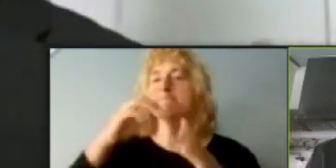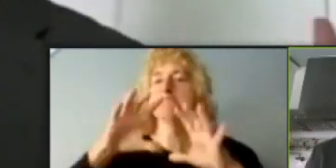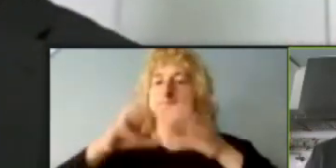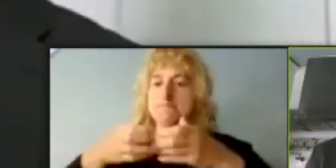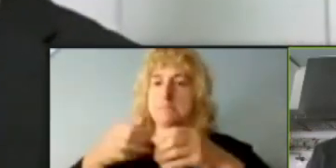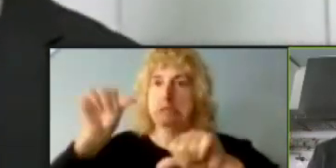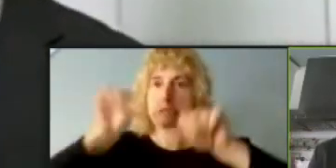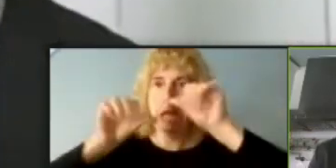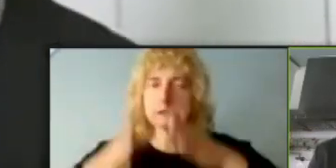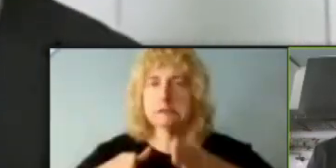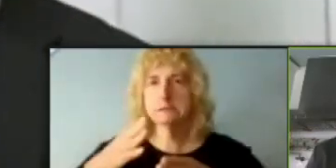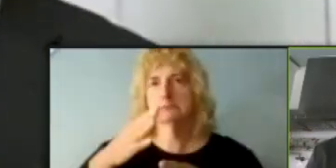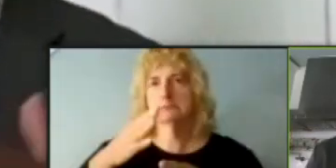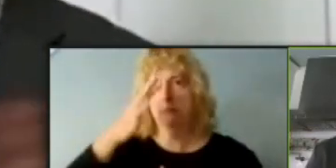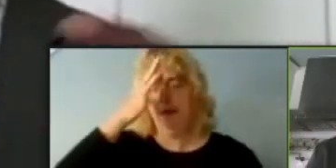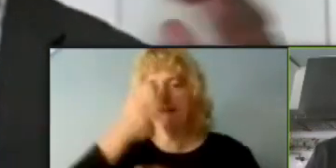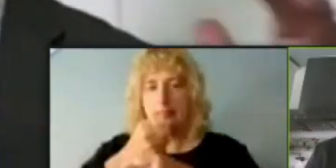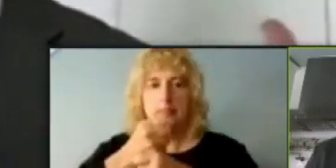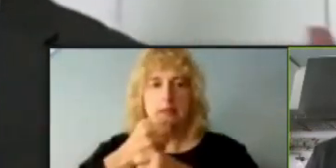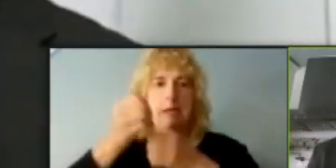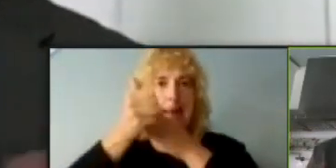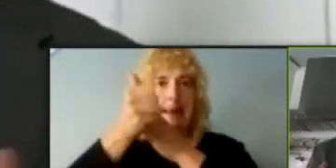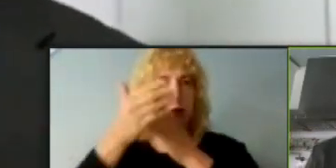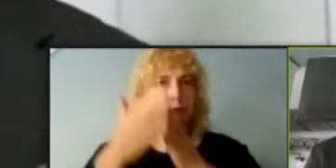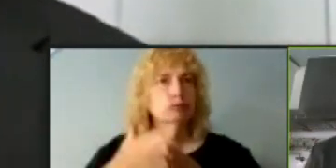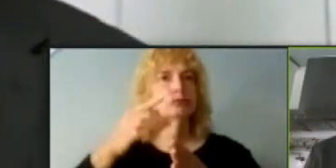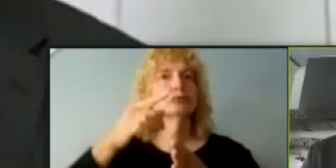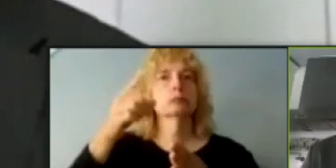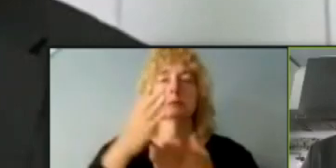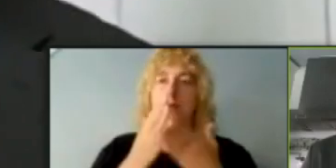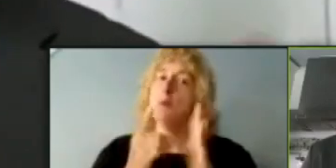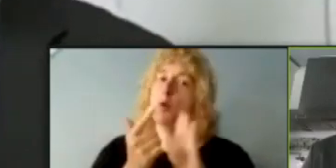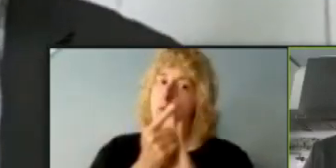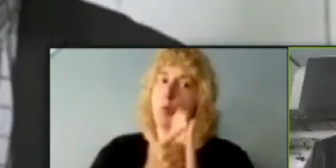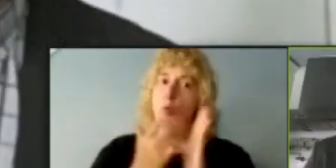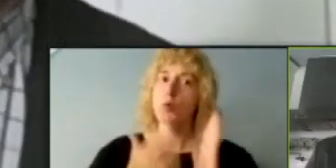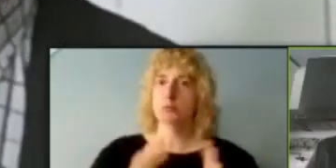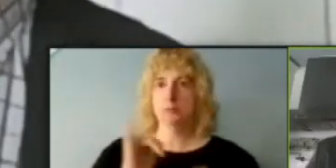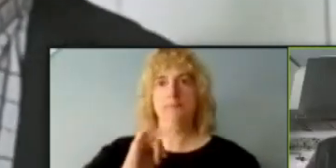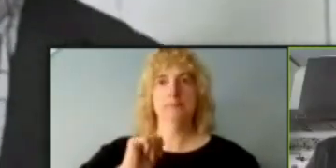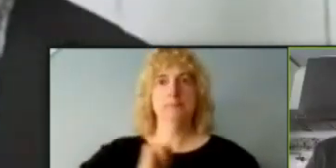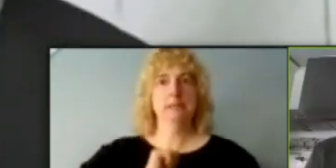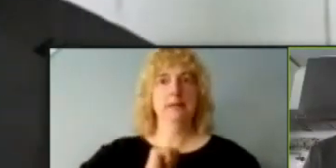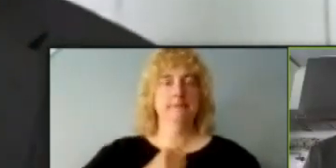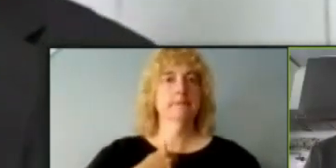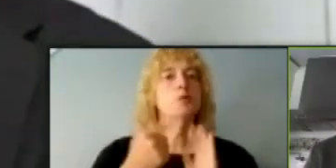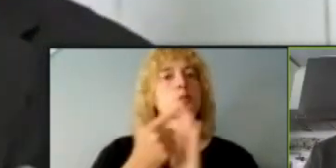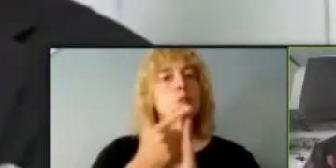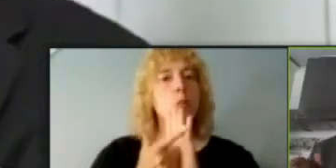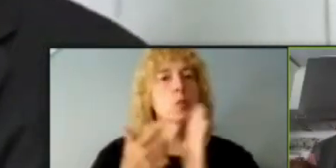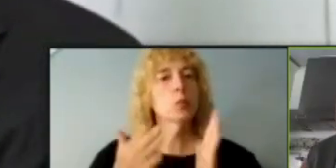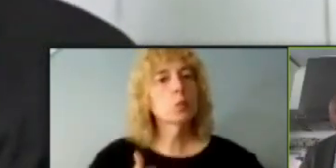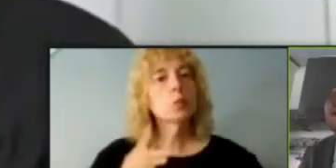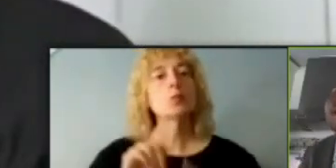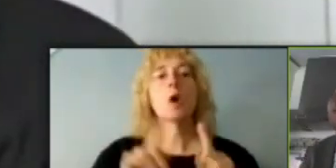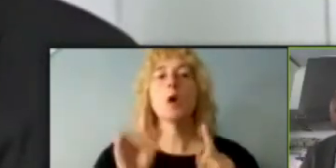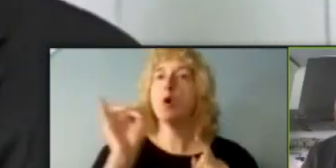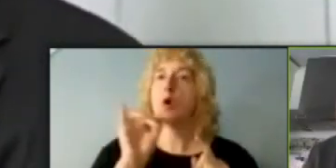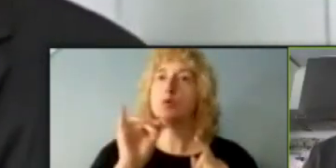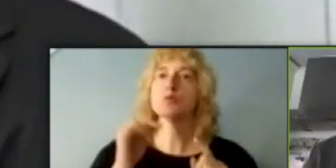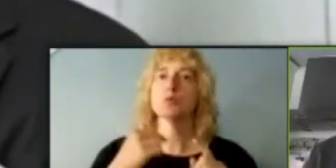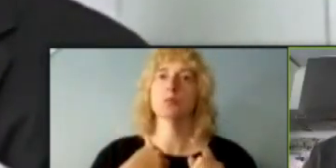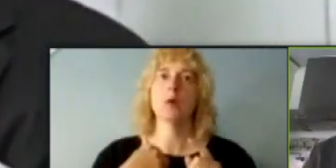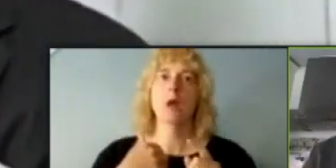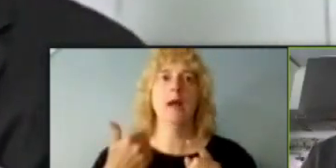leaders. Some of us are lawyers. I myself am a lawyer, but I also earned a